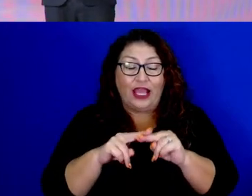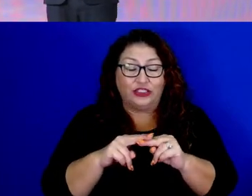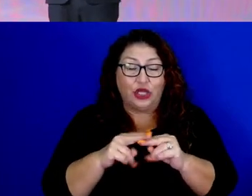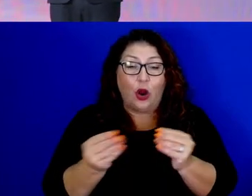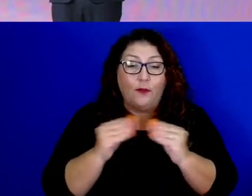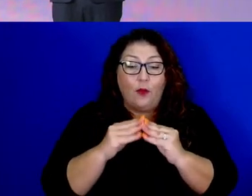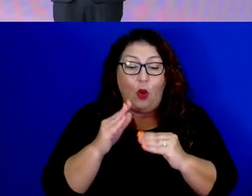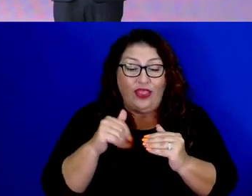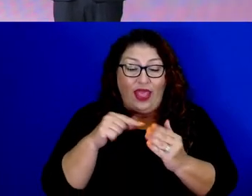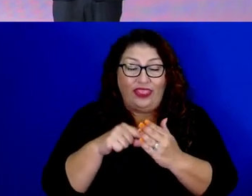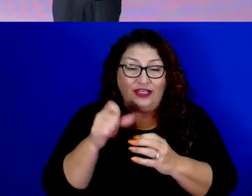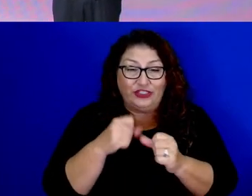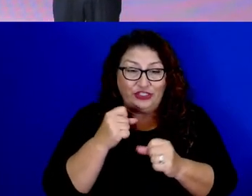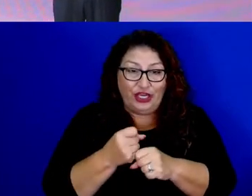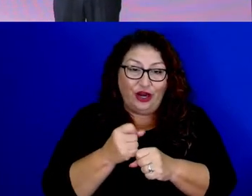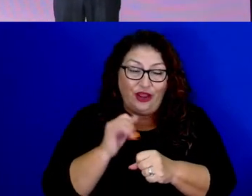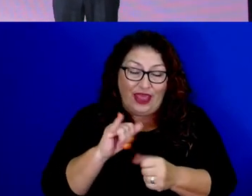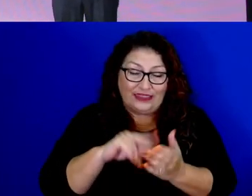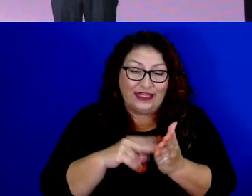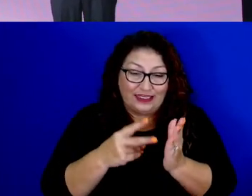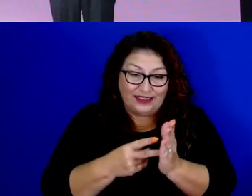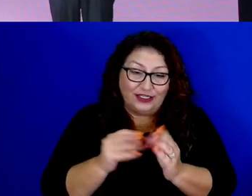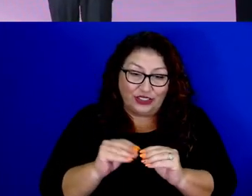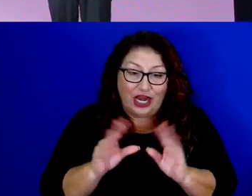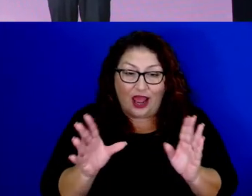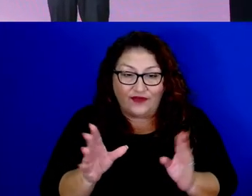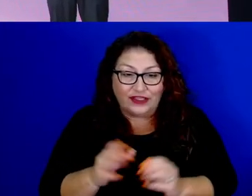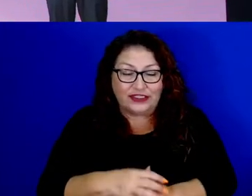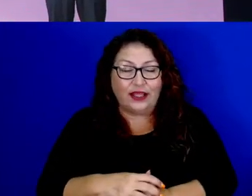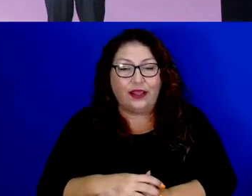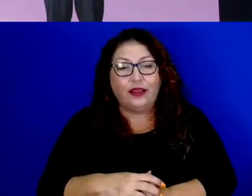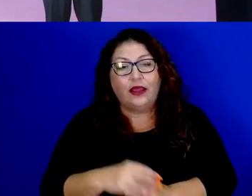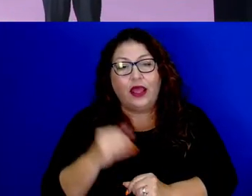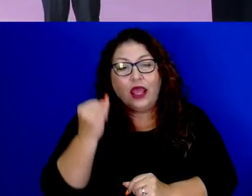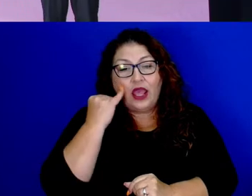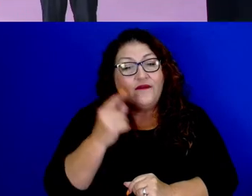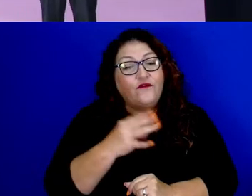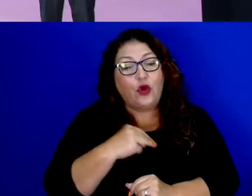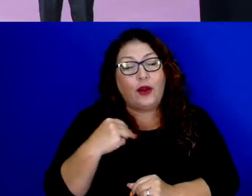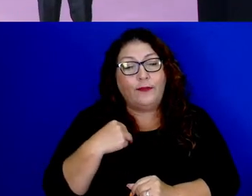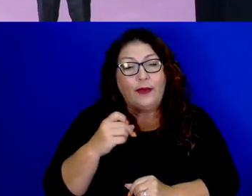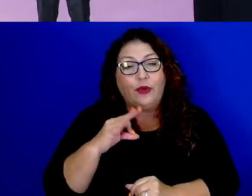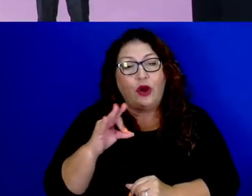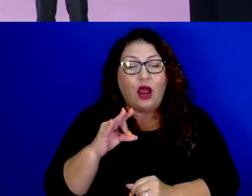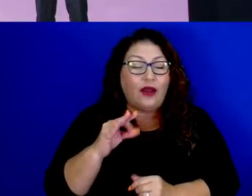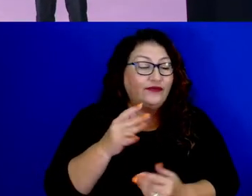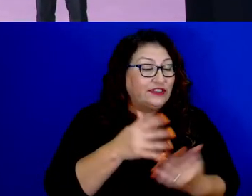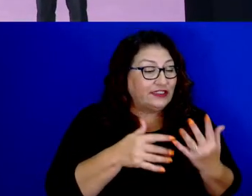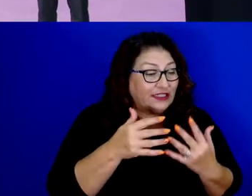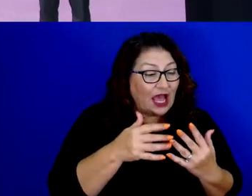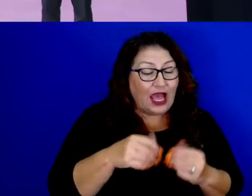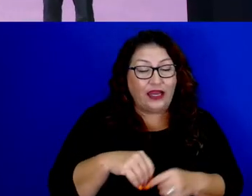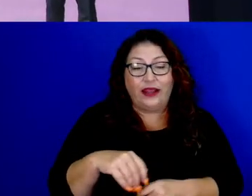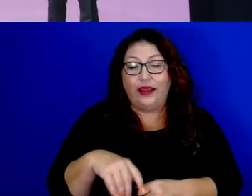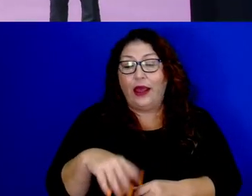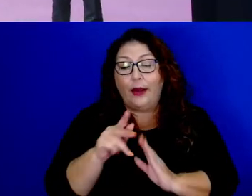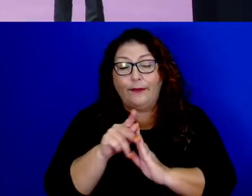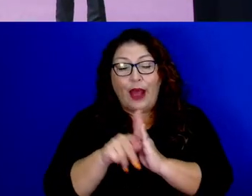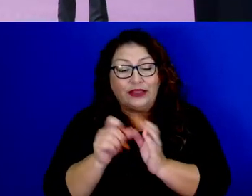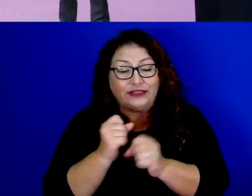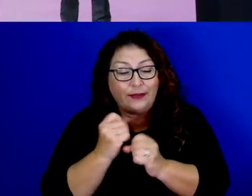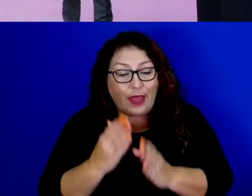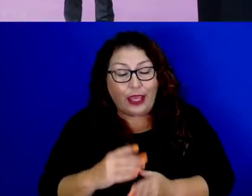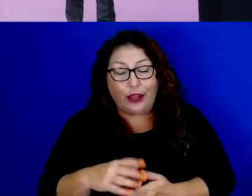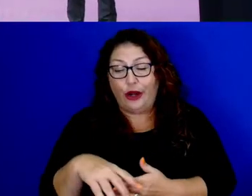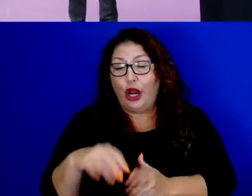the intention, obviously. Whether you are a member of civil society, an NGO, a policymaker, a journalist,